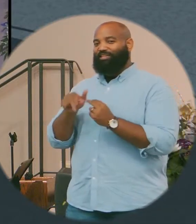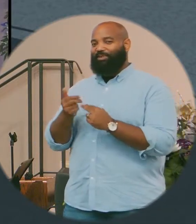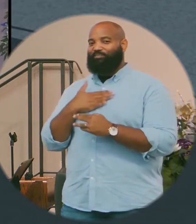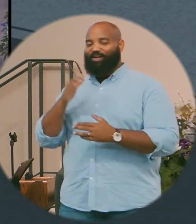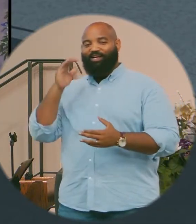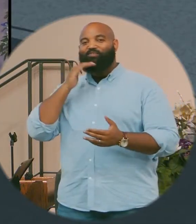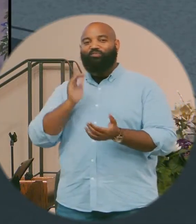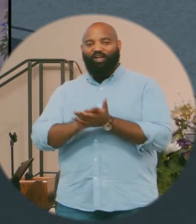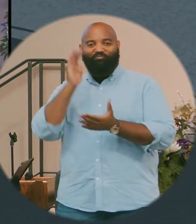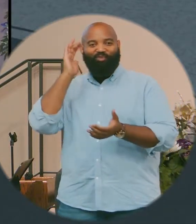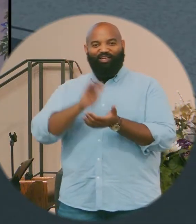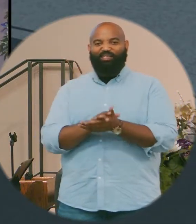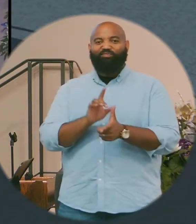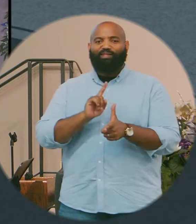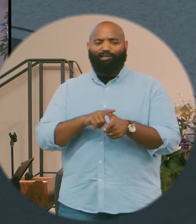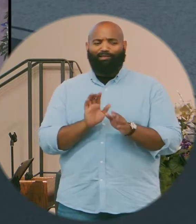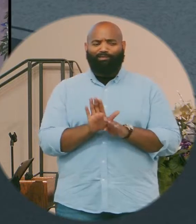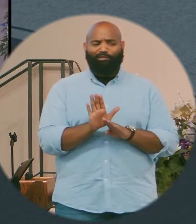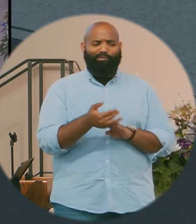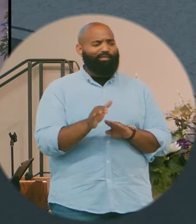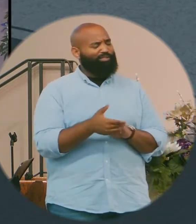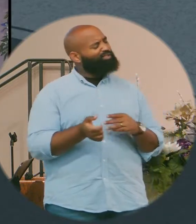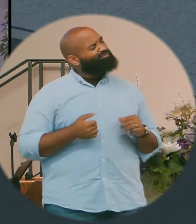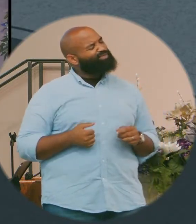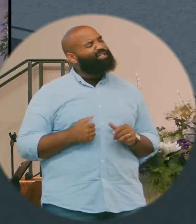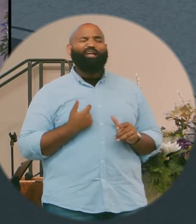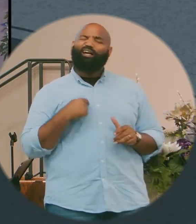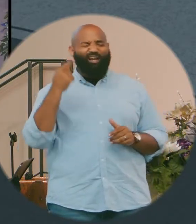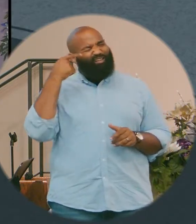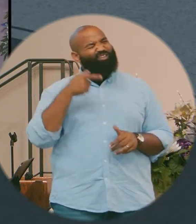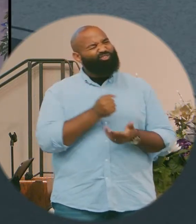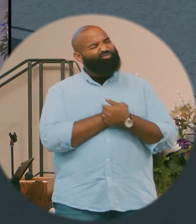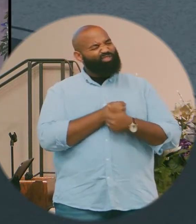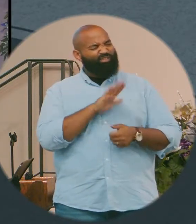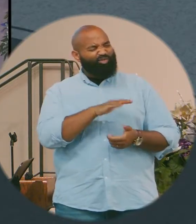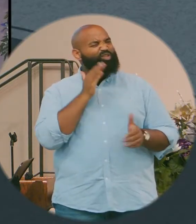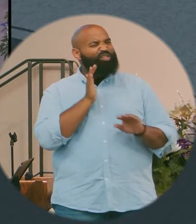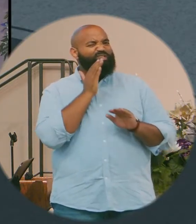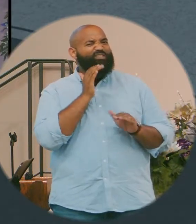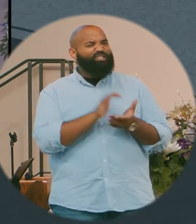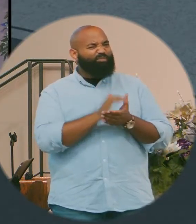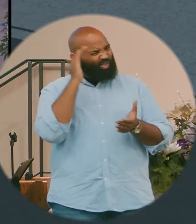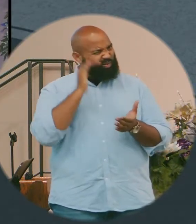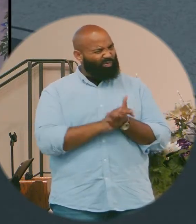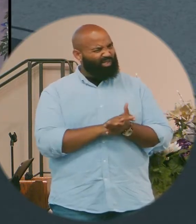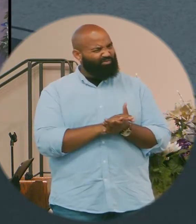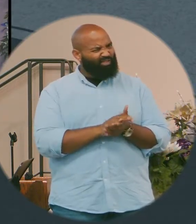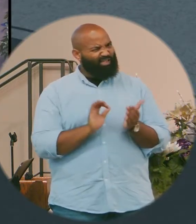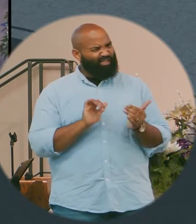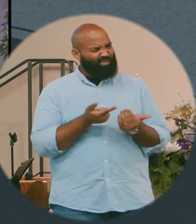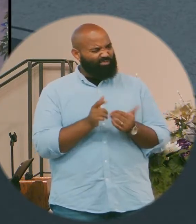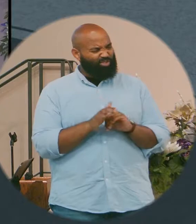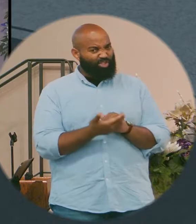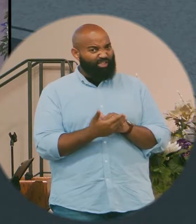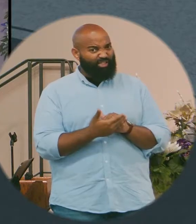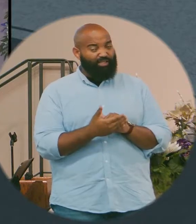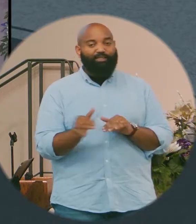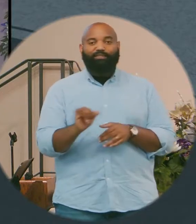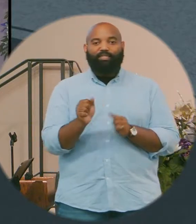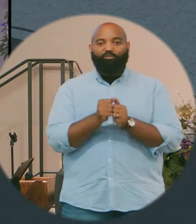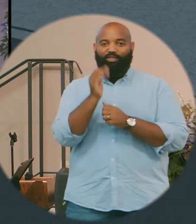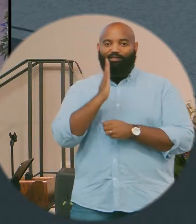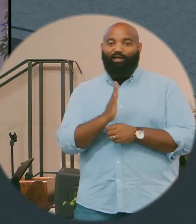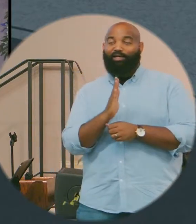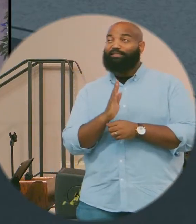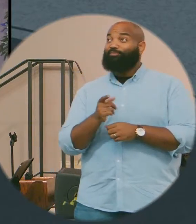when we lift up God, it's very hard to then wrong him. And so you need to be intentional about opening up your mouth to praise. I